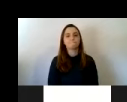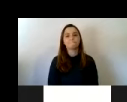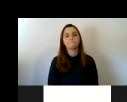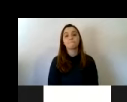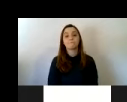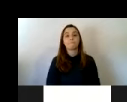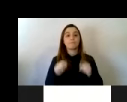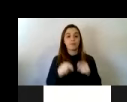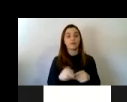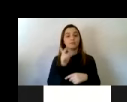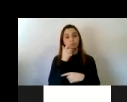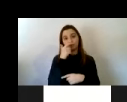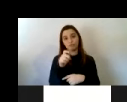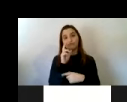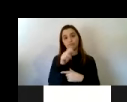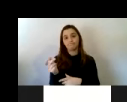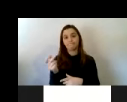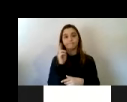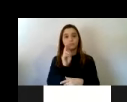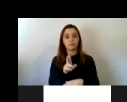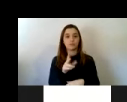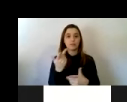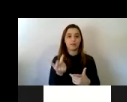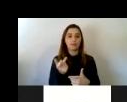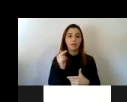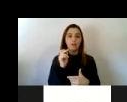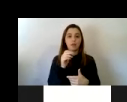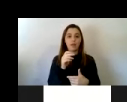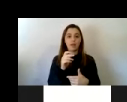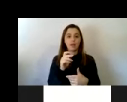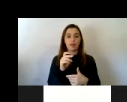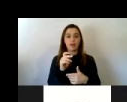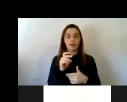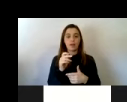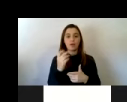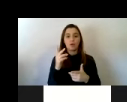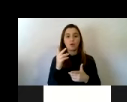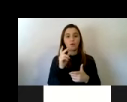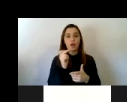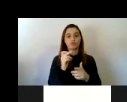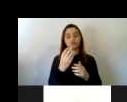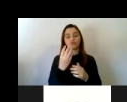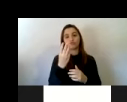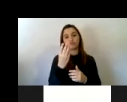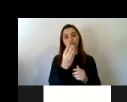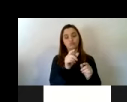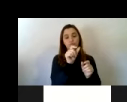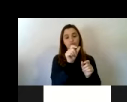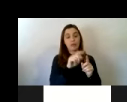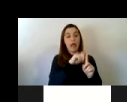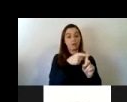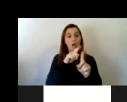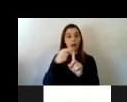can see within these years, and how many visitors visit our work every month. It's between